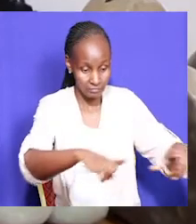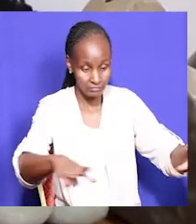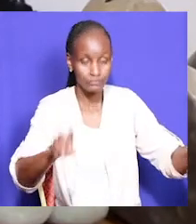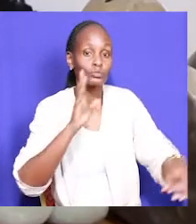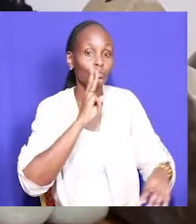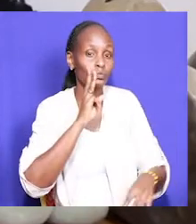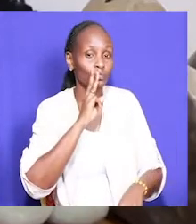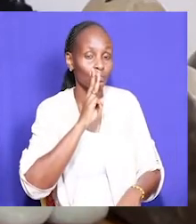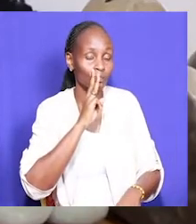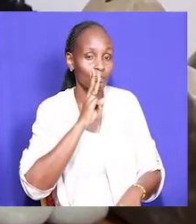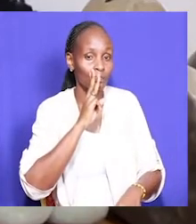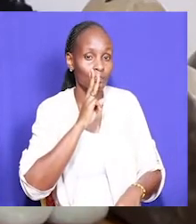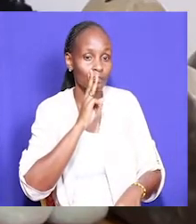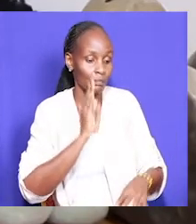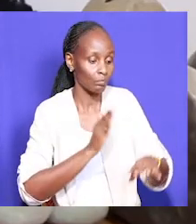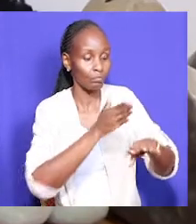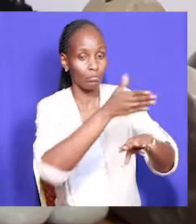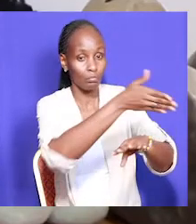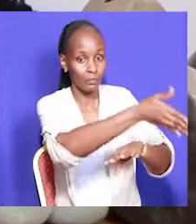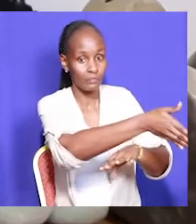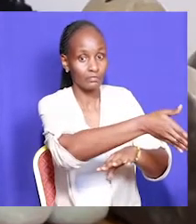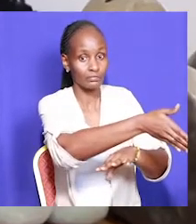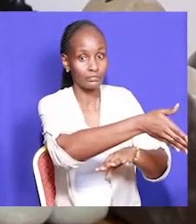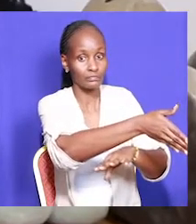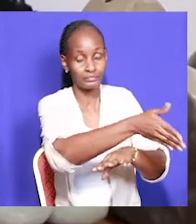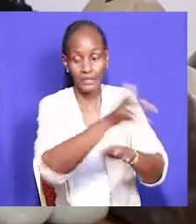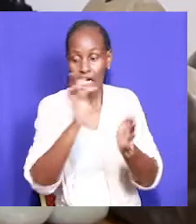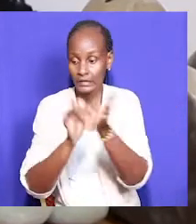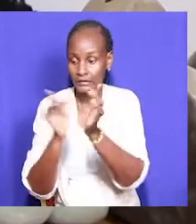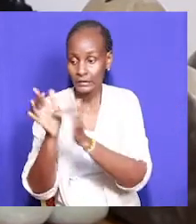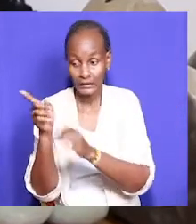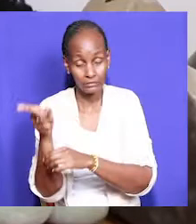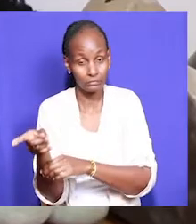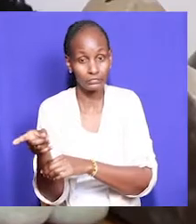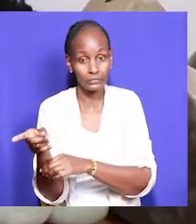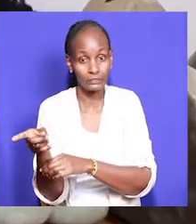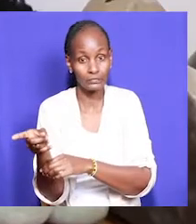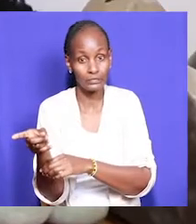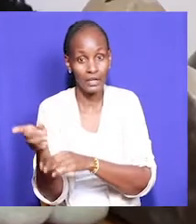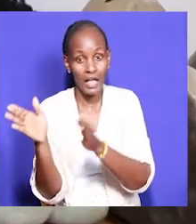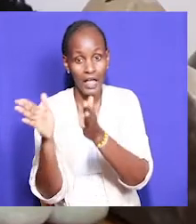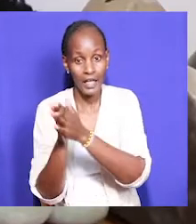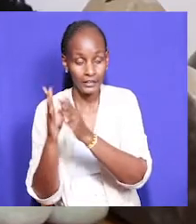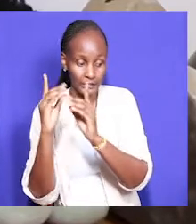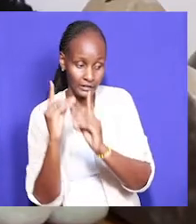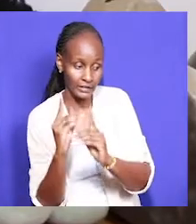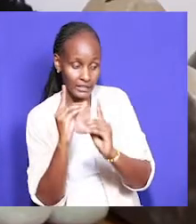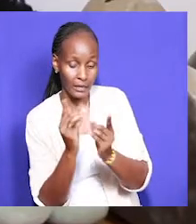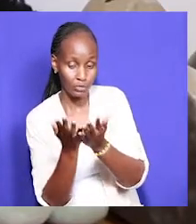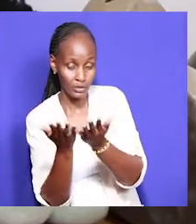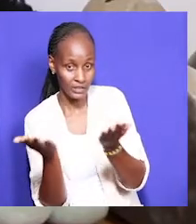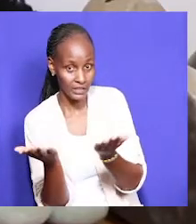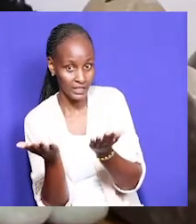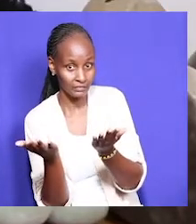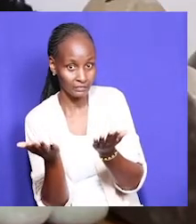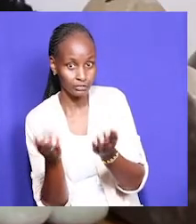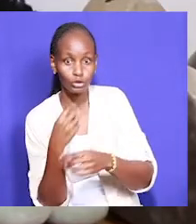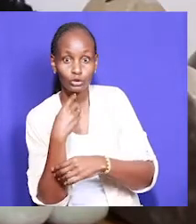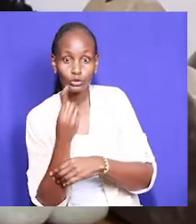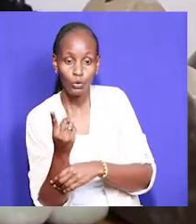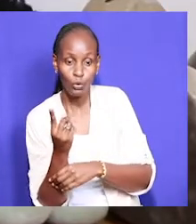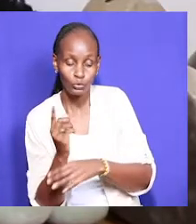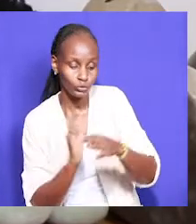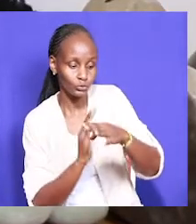All right? Yes, so this is Jesus and The disciples are here. They were told to